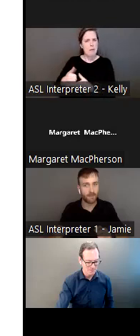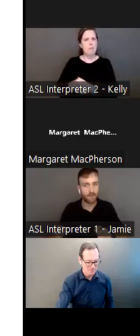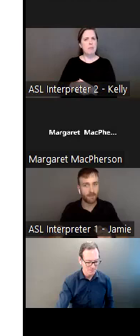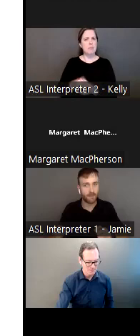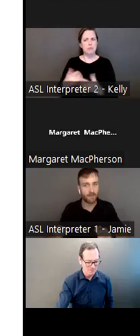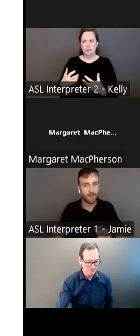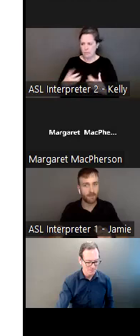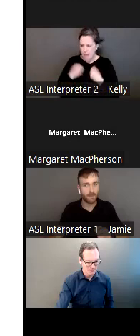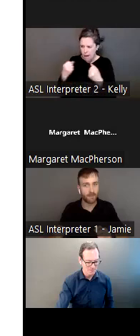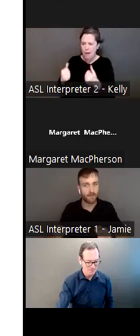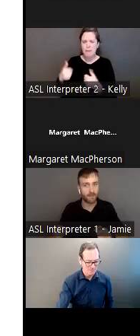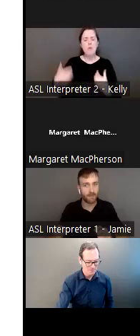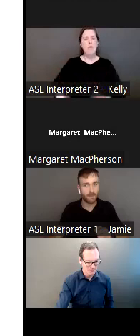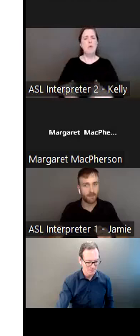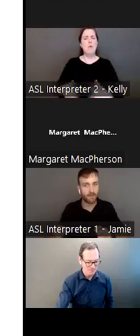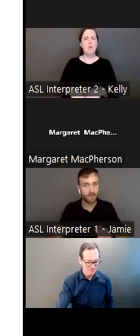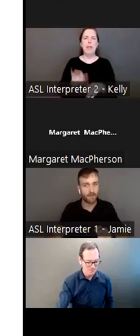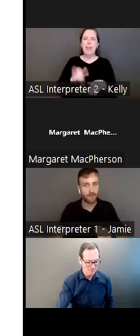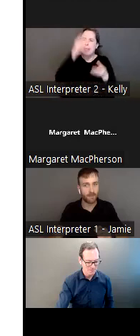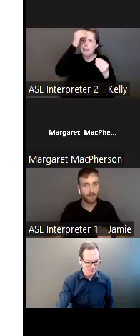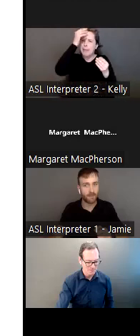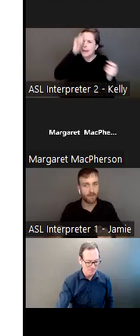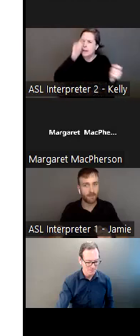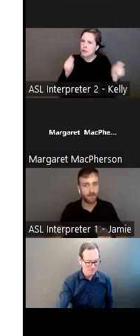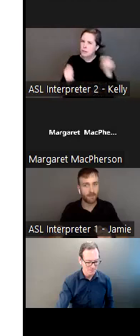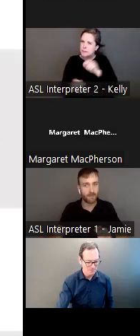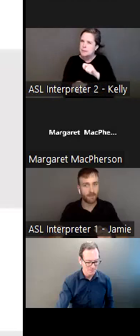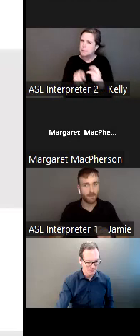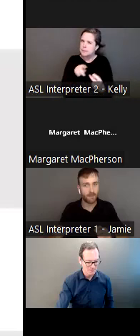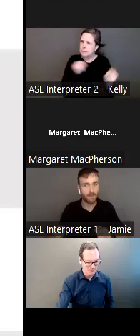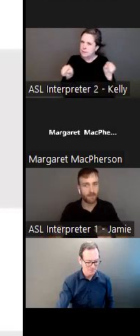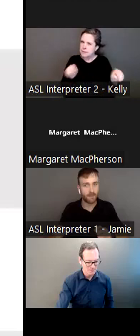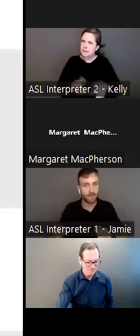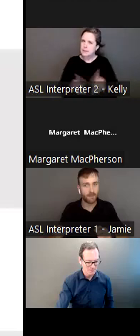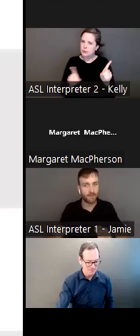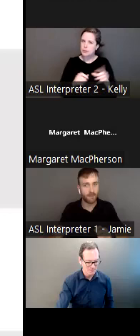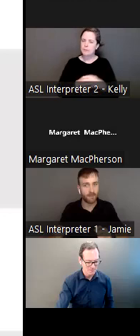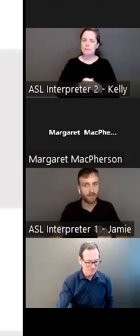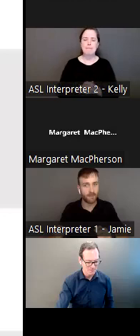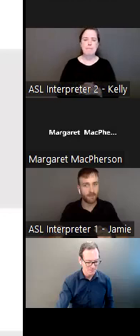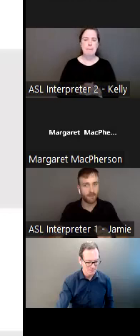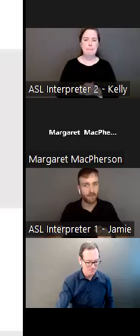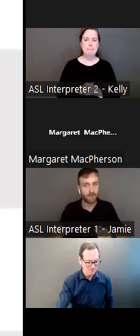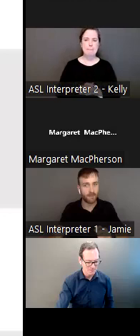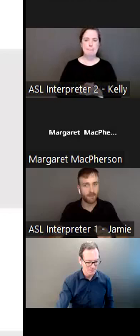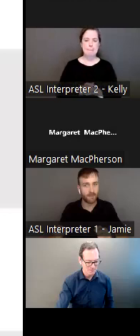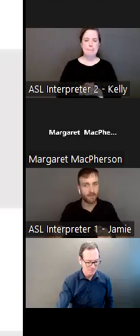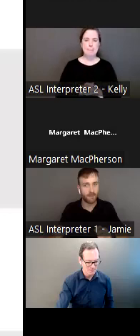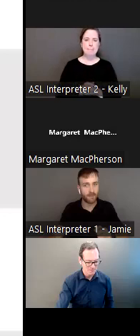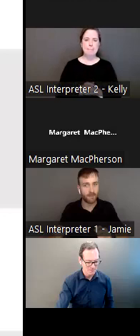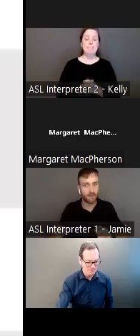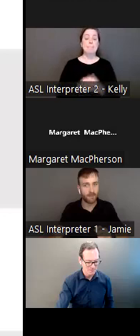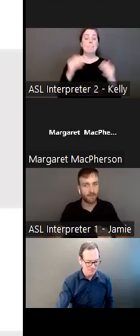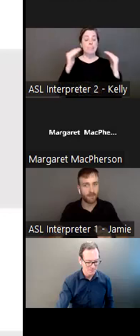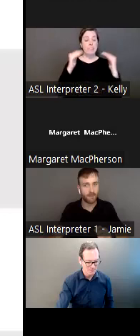we think about people, and then the way that we talk about people, which I think is my next slide, is actually very important, both